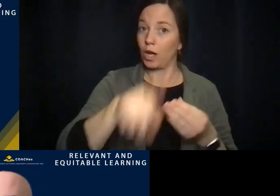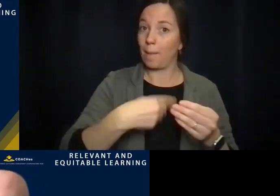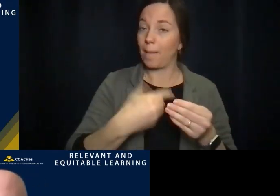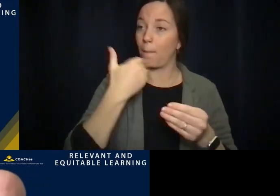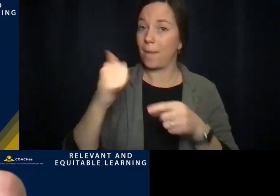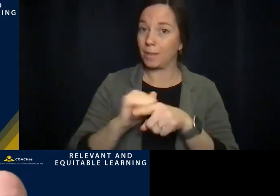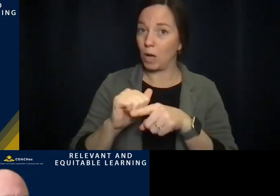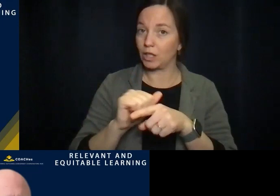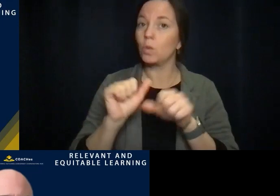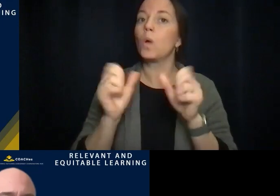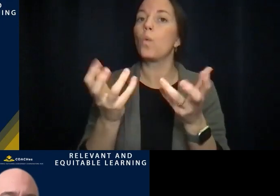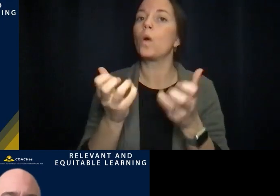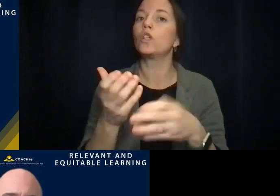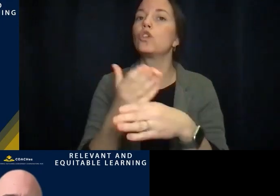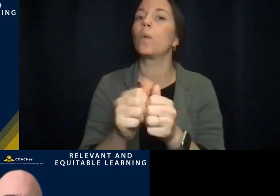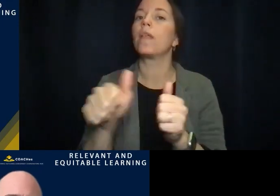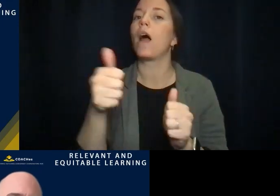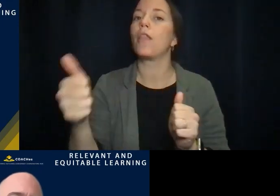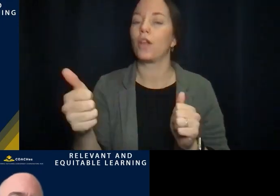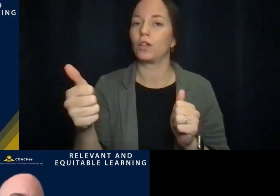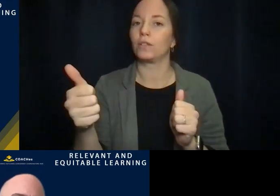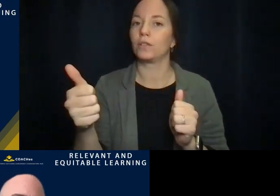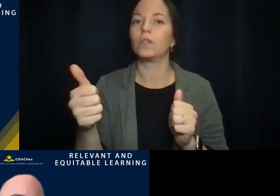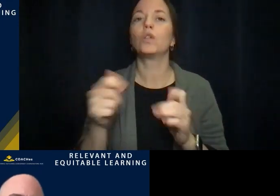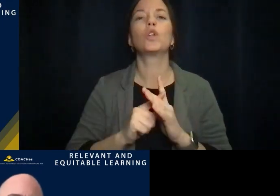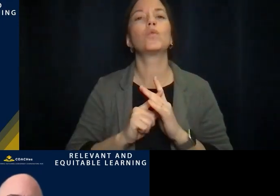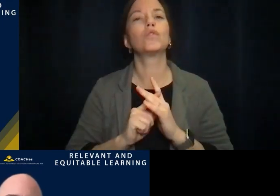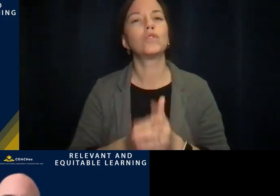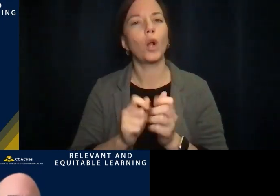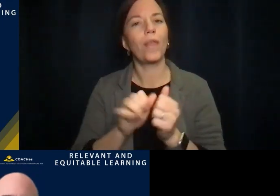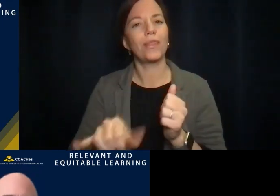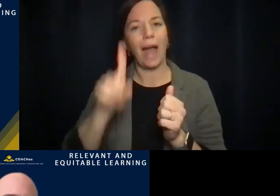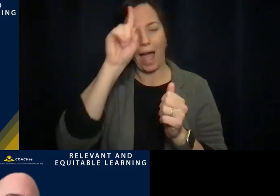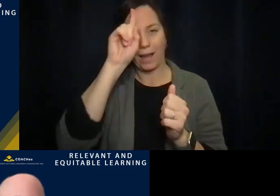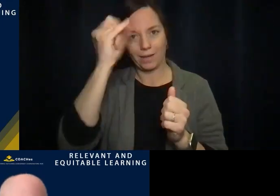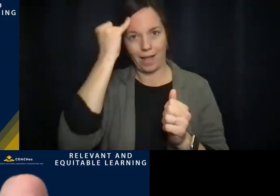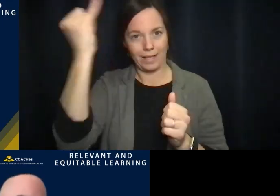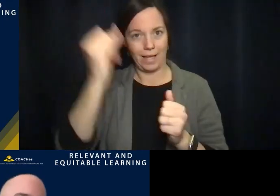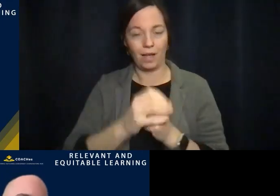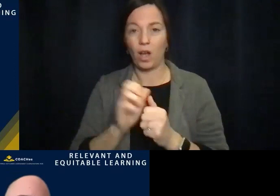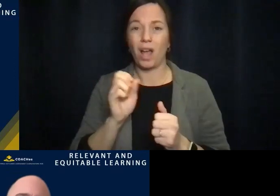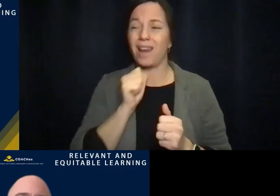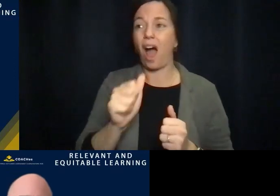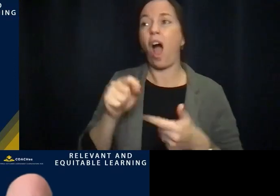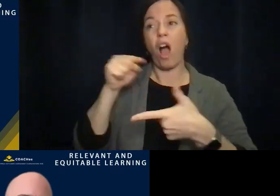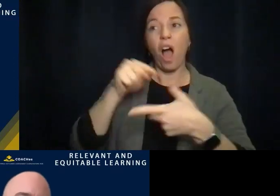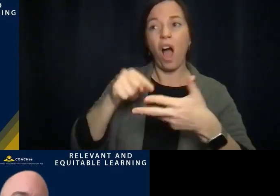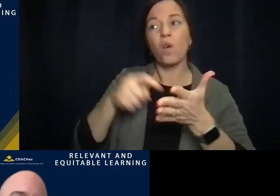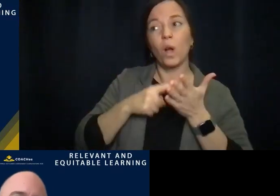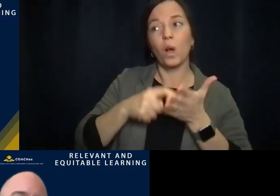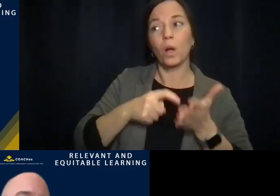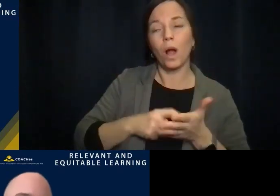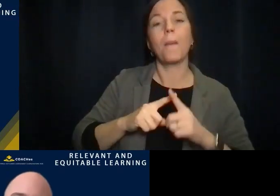can share with others. Mm-hmm. And start down that around that way. I don't say, hey, you have to do this, and this, but in partnership with